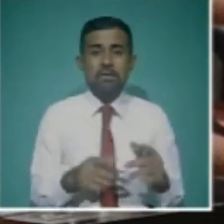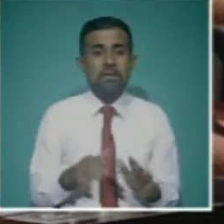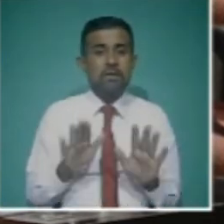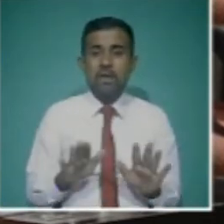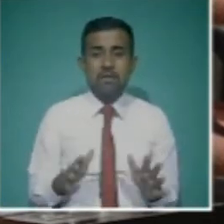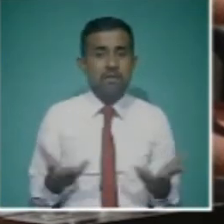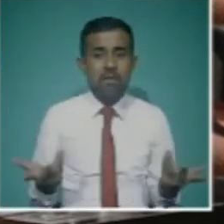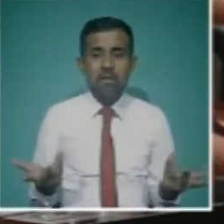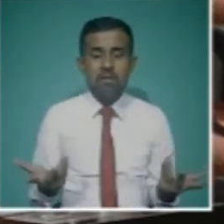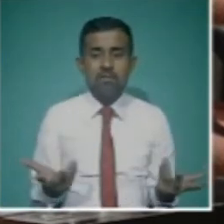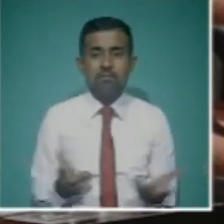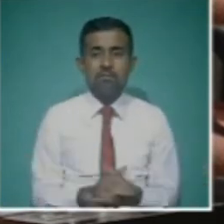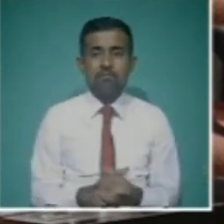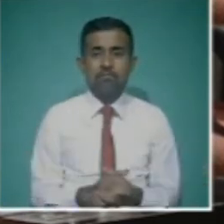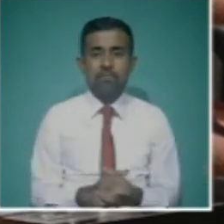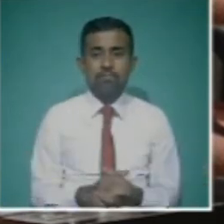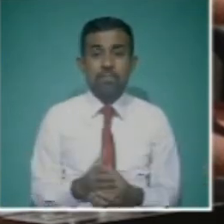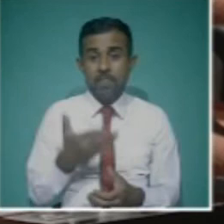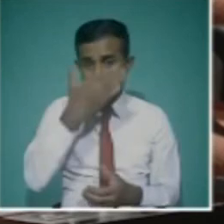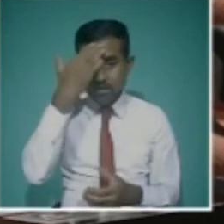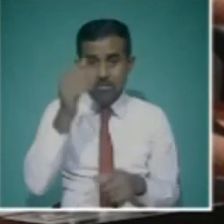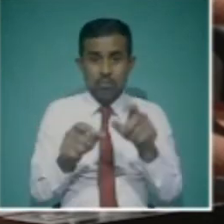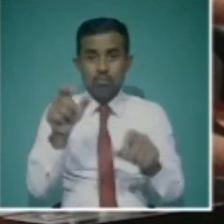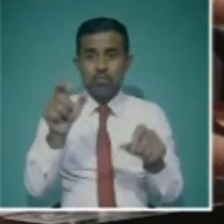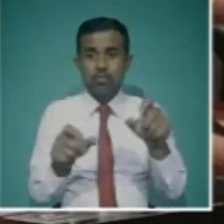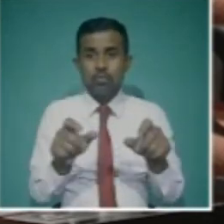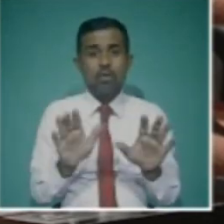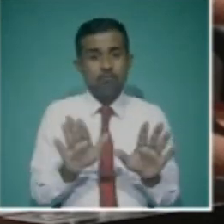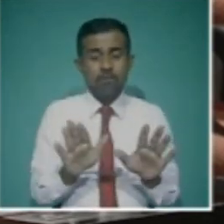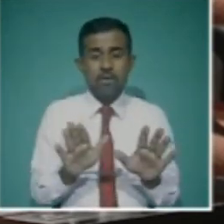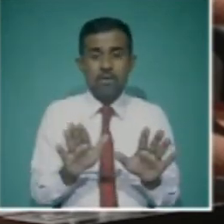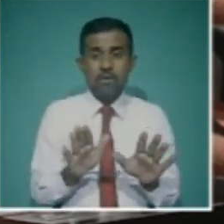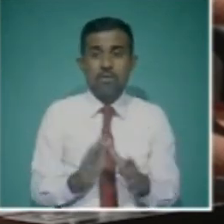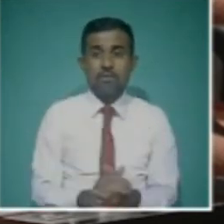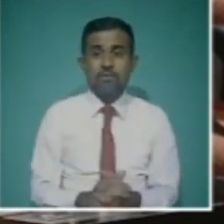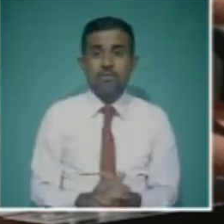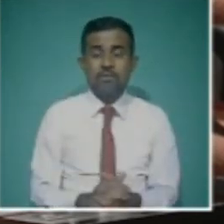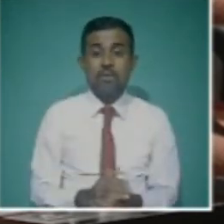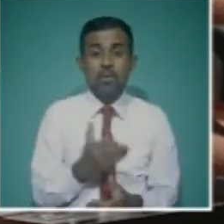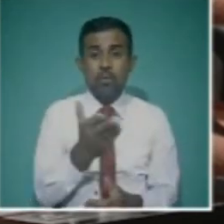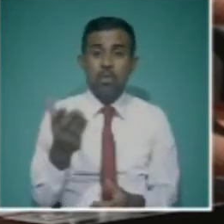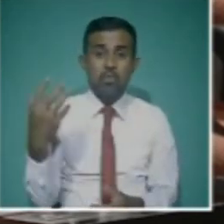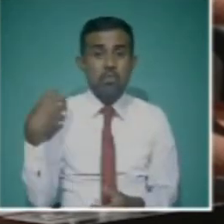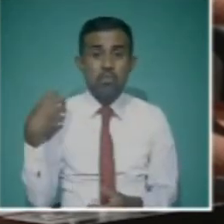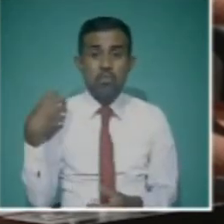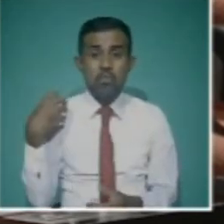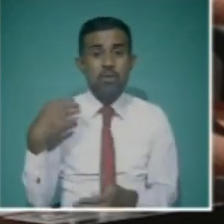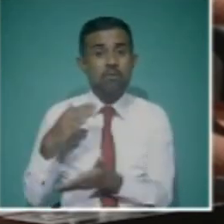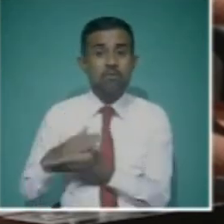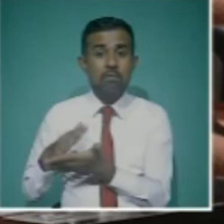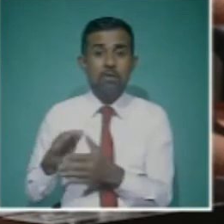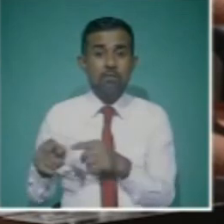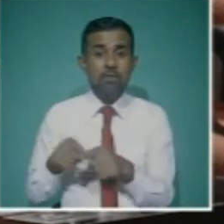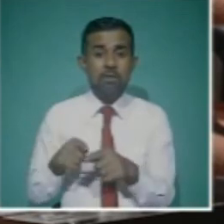And today it's only the Tamils, God forbid, in the way that you're treating the Muslims and the upcountry Tamils, that they